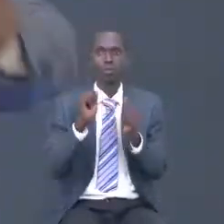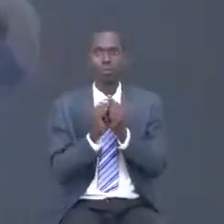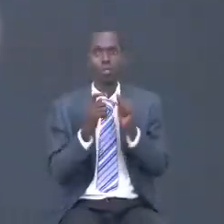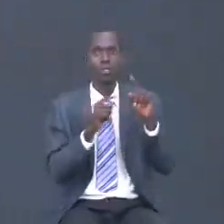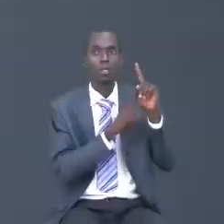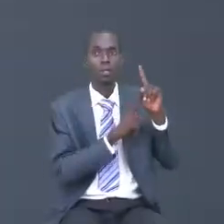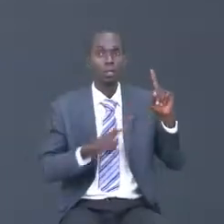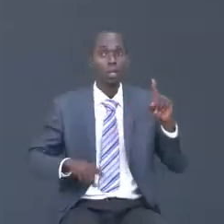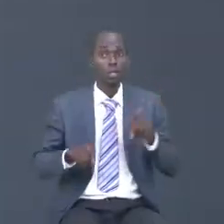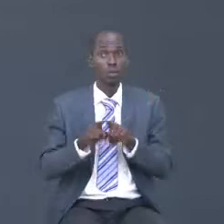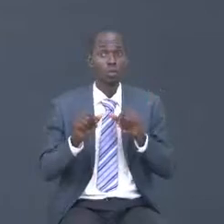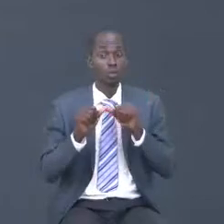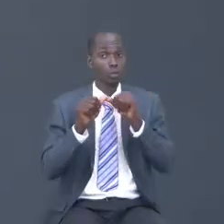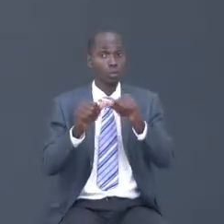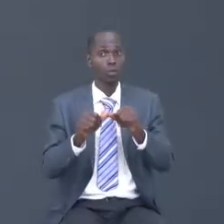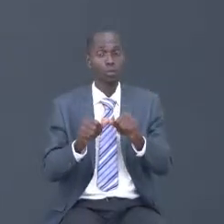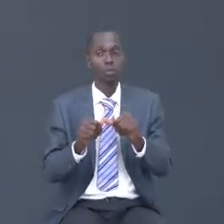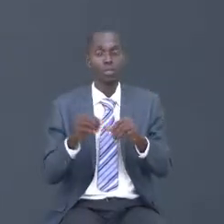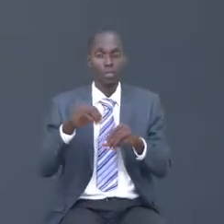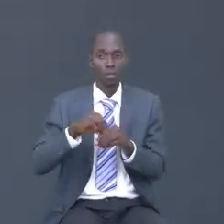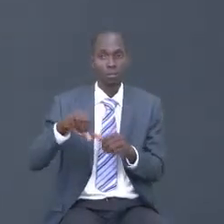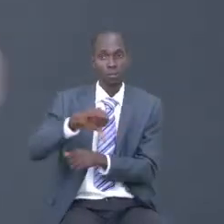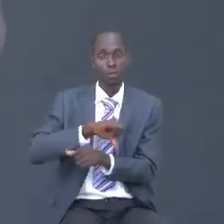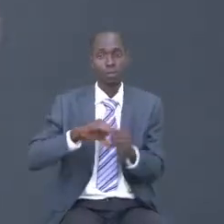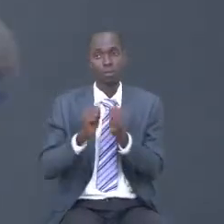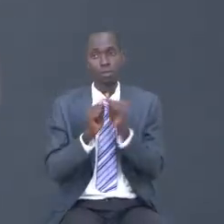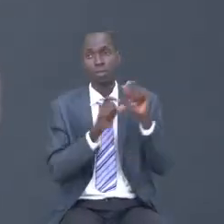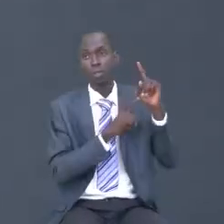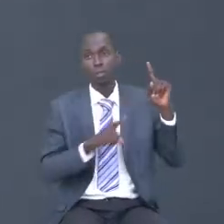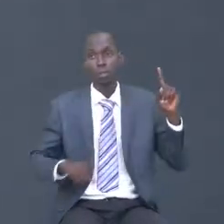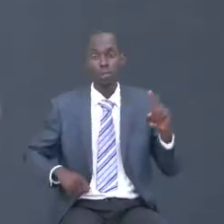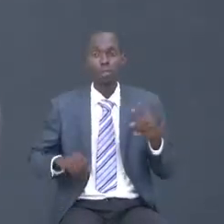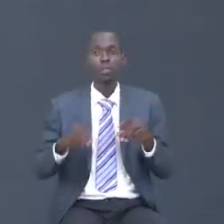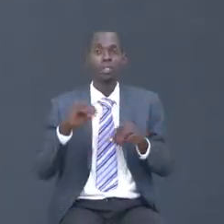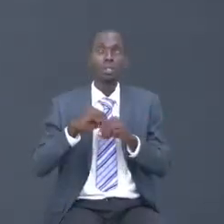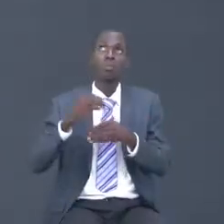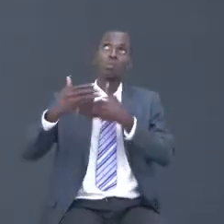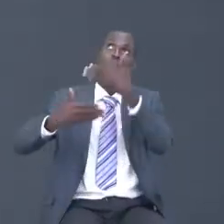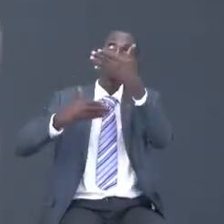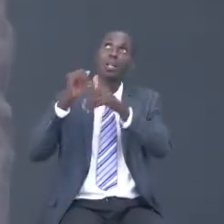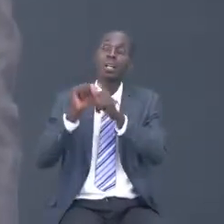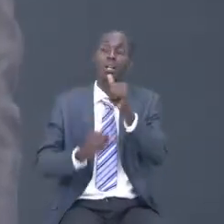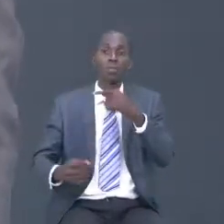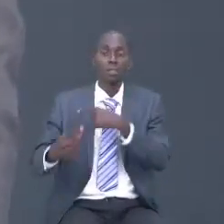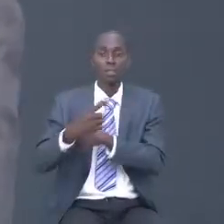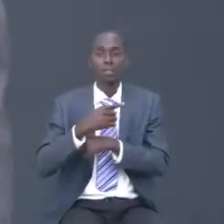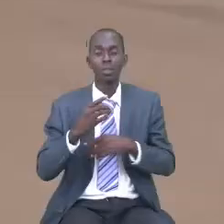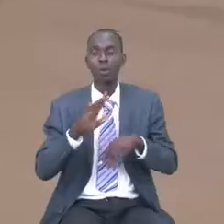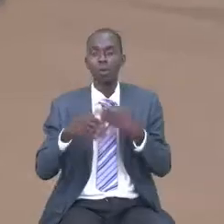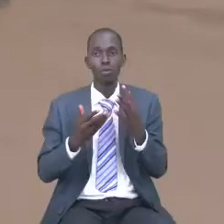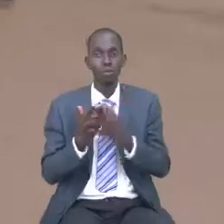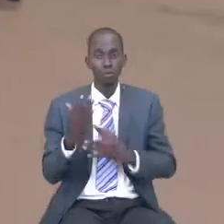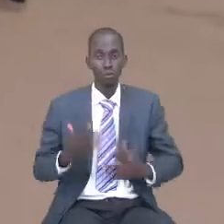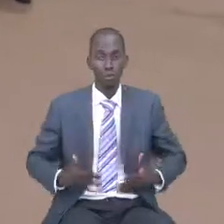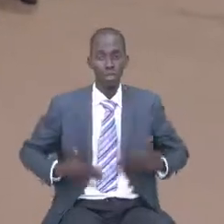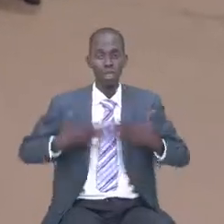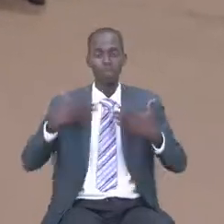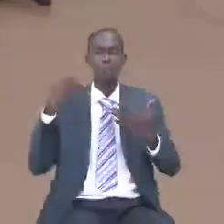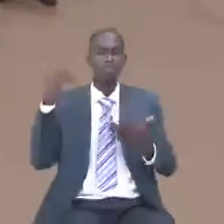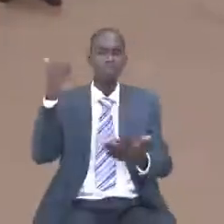in progress every day, every time, all through life, amen.